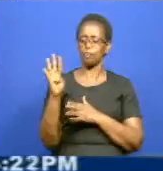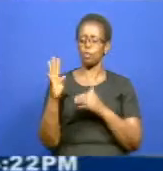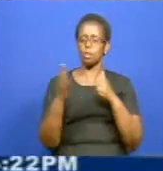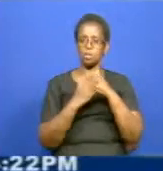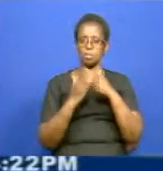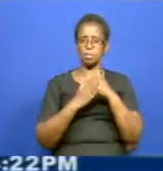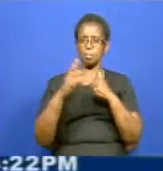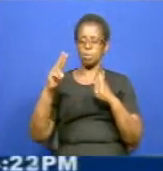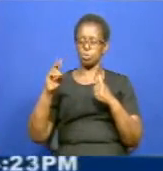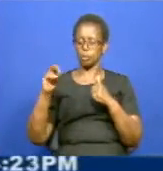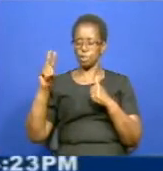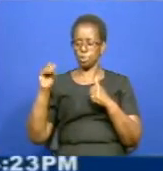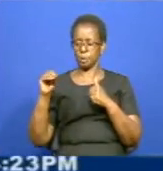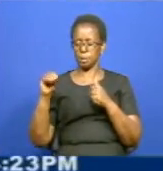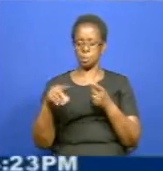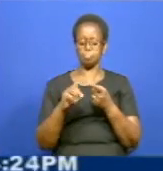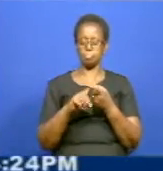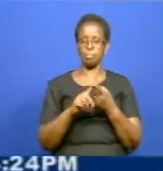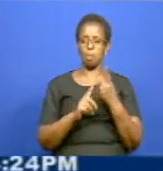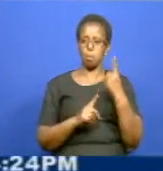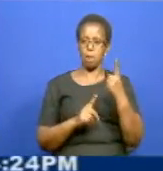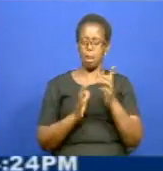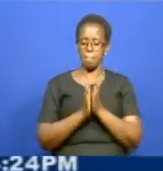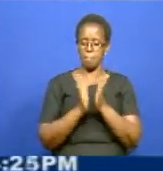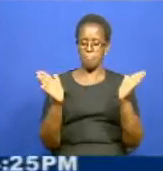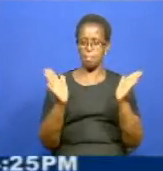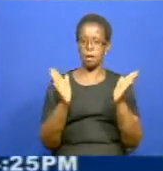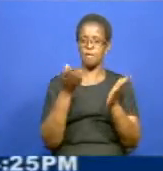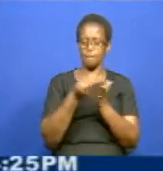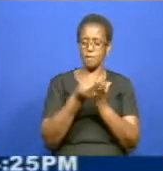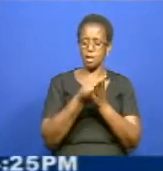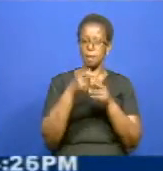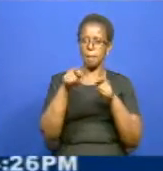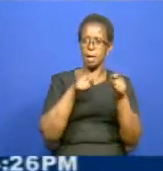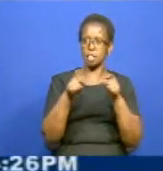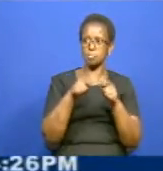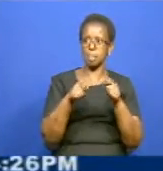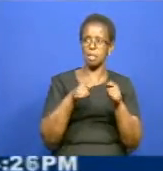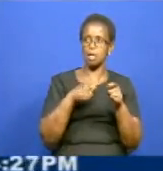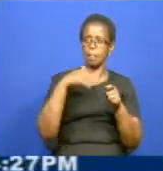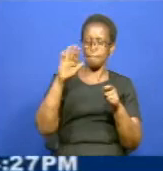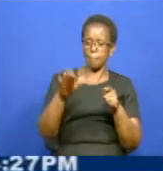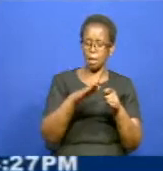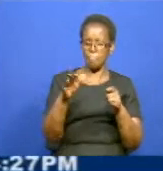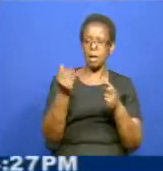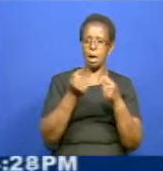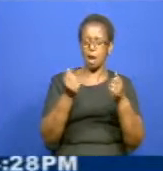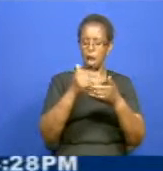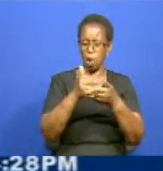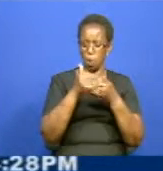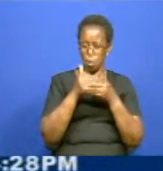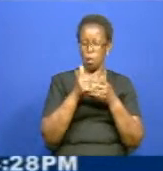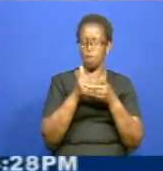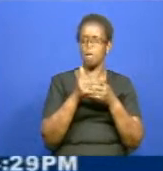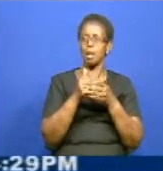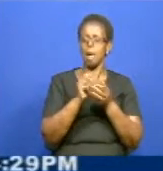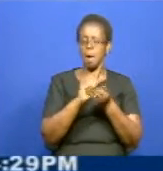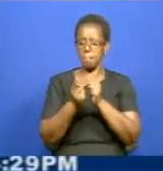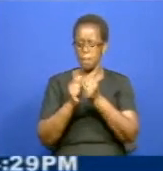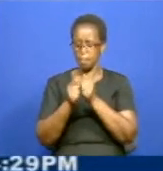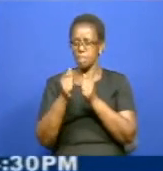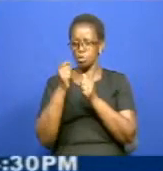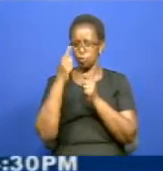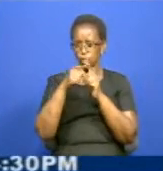2020. Number 1, the Public Finance Management Parliamentary Car Loan Staff Scheme Fund, amendments to the